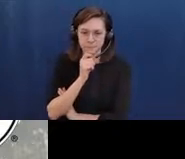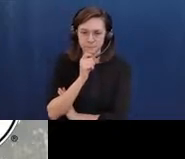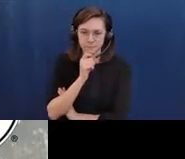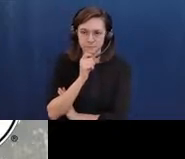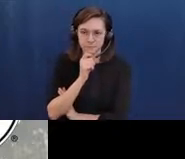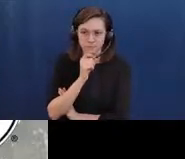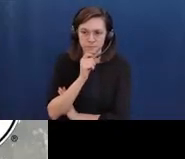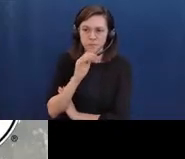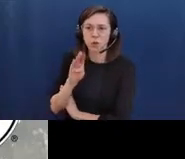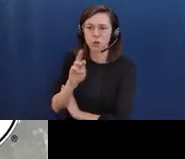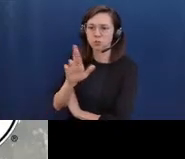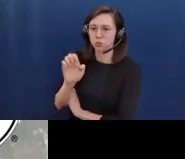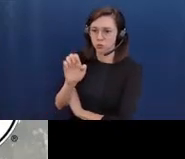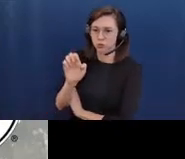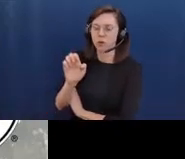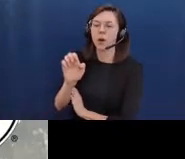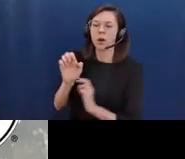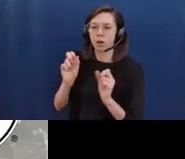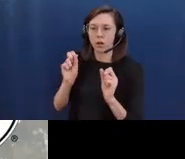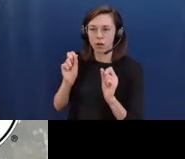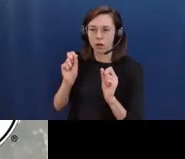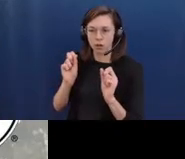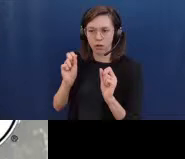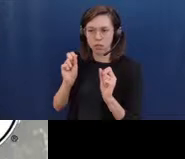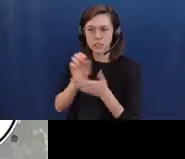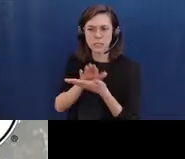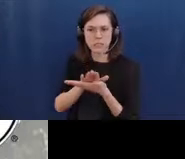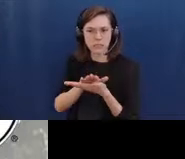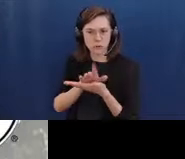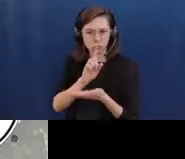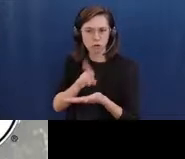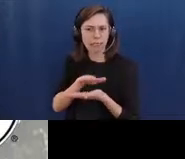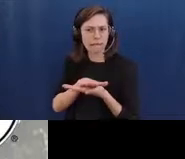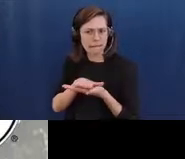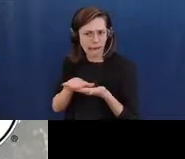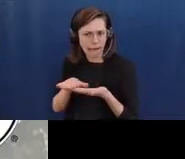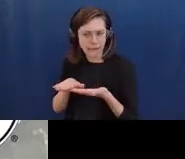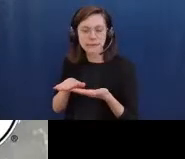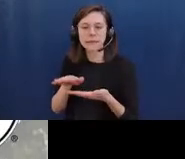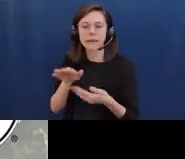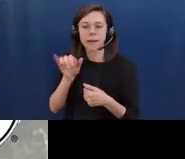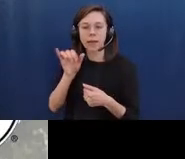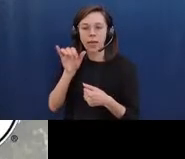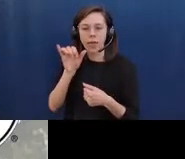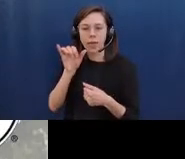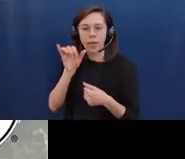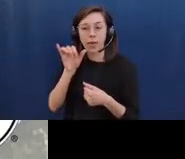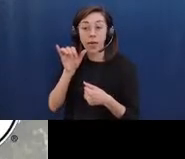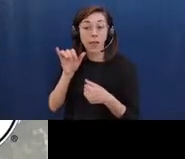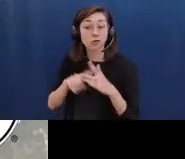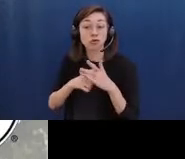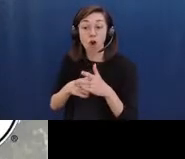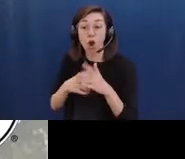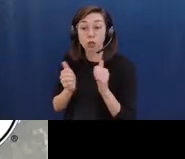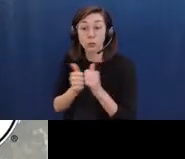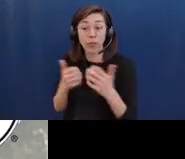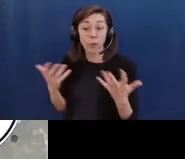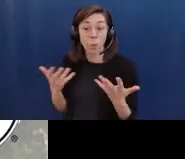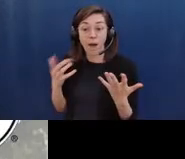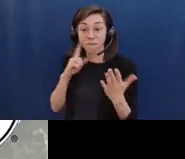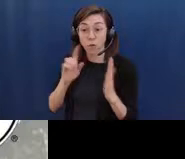There's some that Okay. were really Yeah. nice. And it begins Bruce? with things like this. For example, Bruce? with